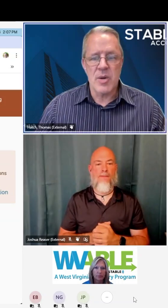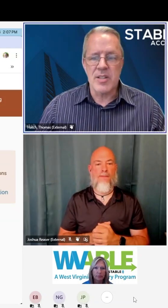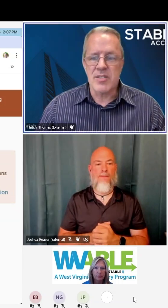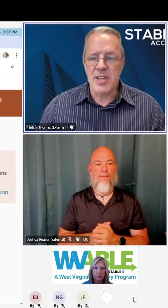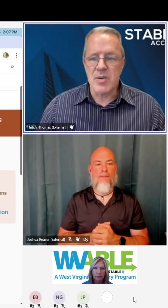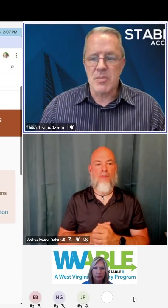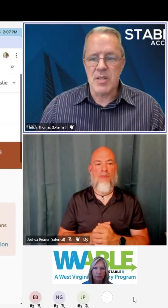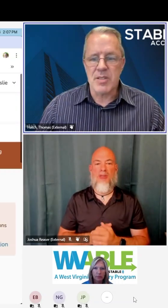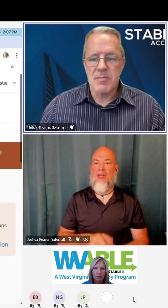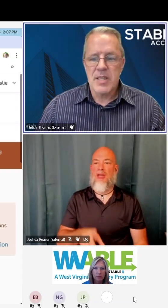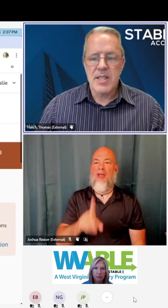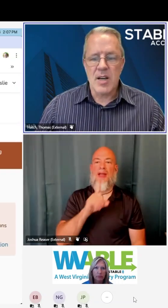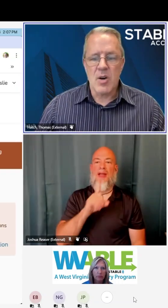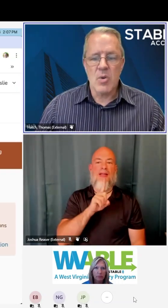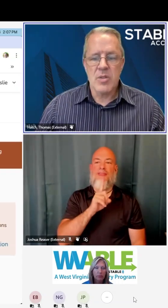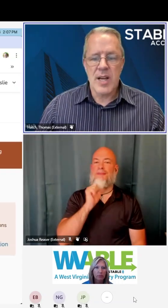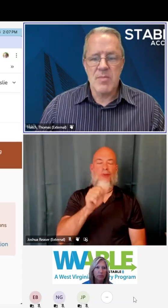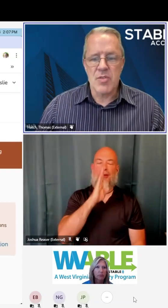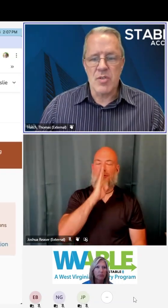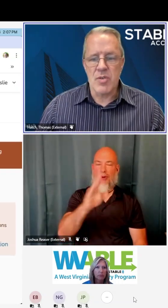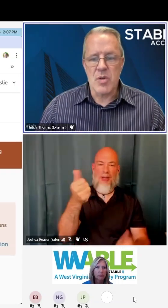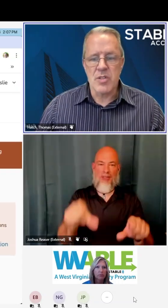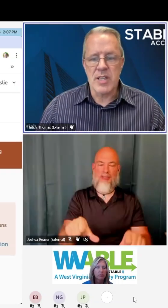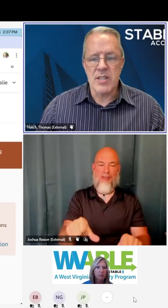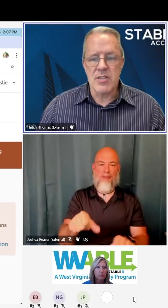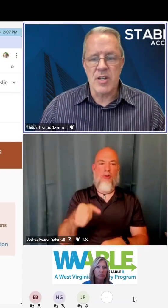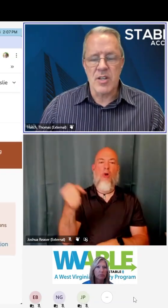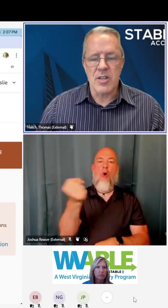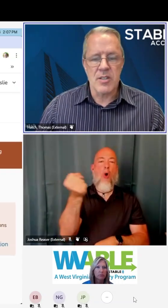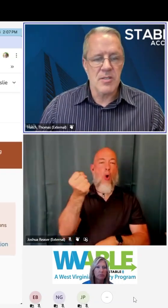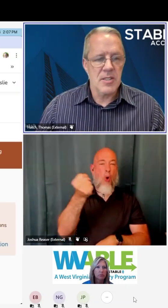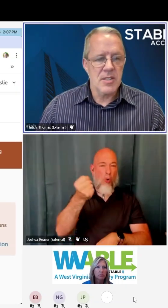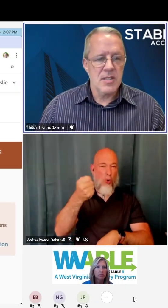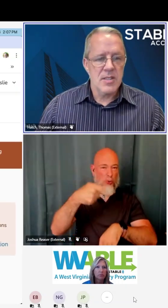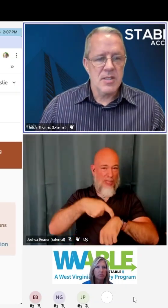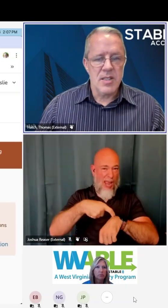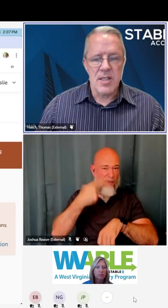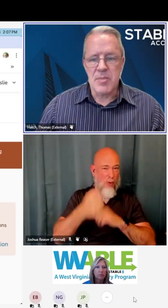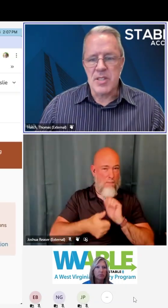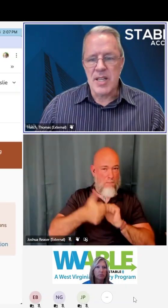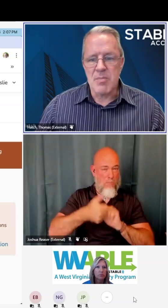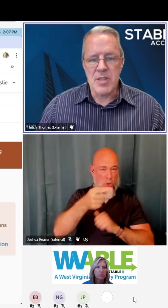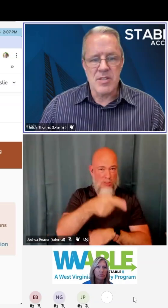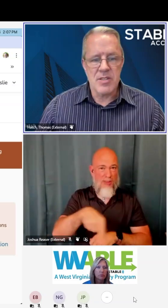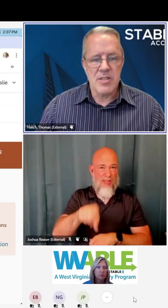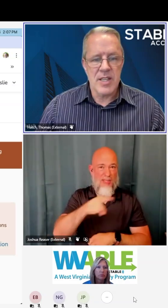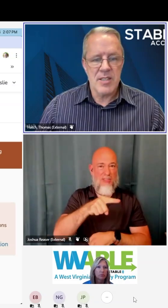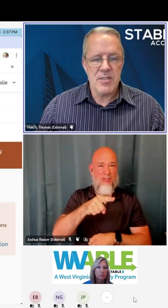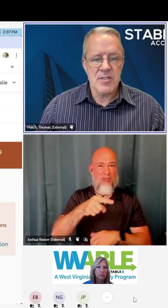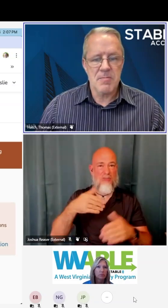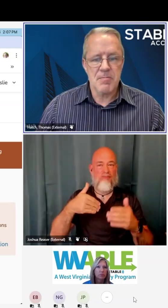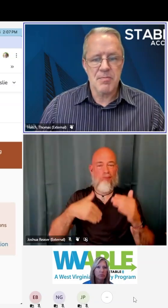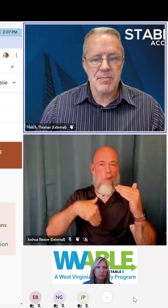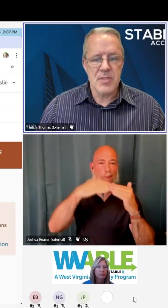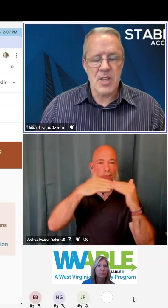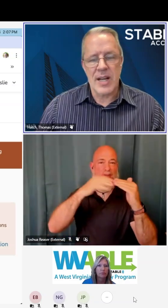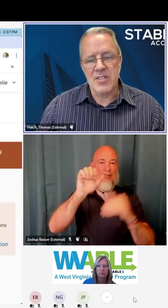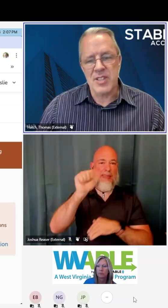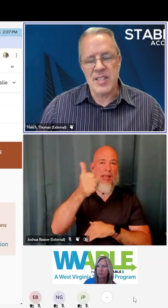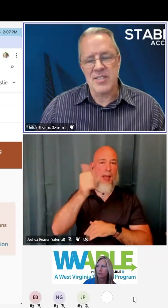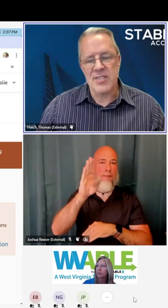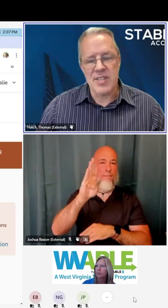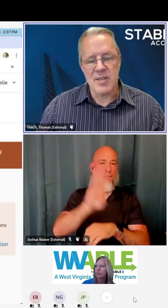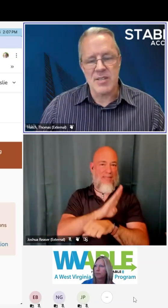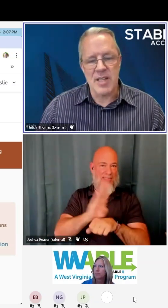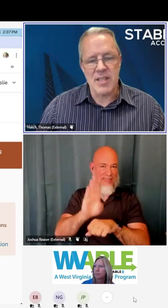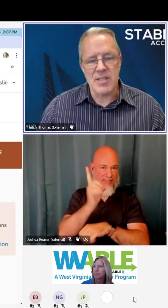actually, you know what? It's not direct deposit. Yeah, hold times for most of these are up to 10 business days. Or